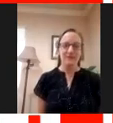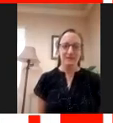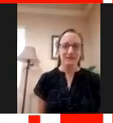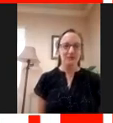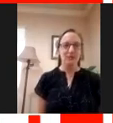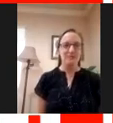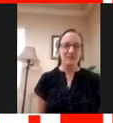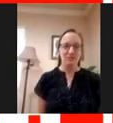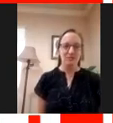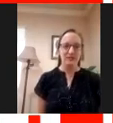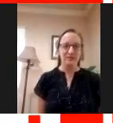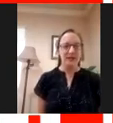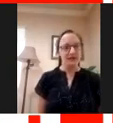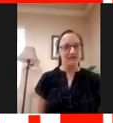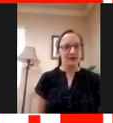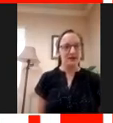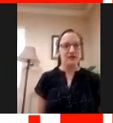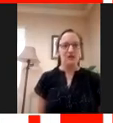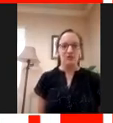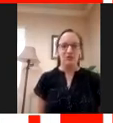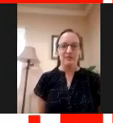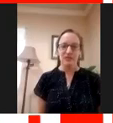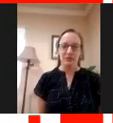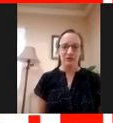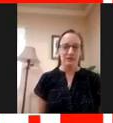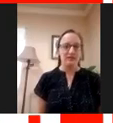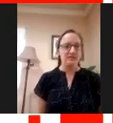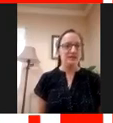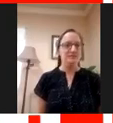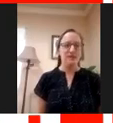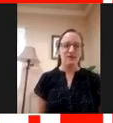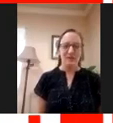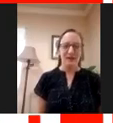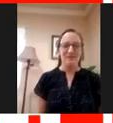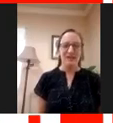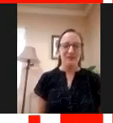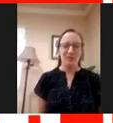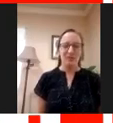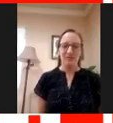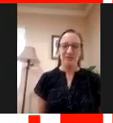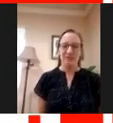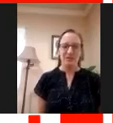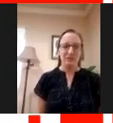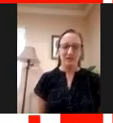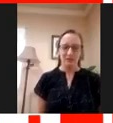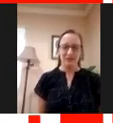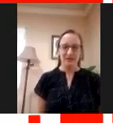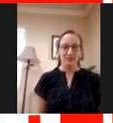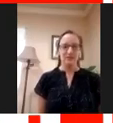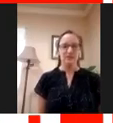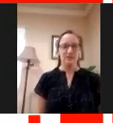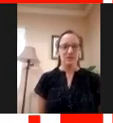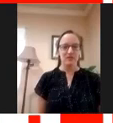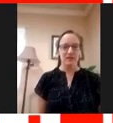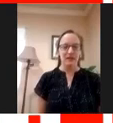of the different types of programs and authorities that we have that you could potentially partner with us on. My name is Erin Maloney. I'm a project planner with the